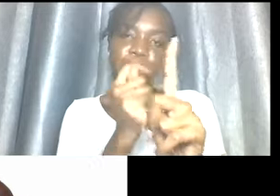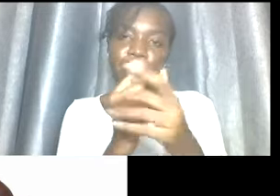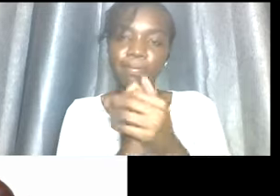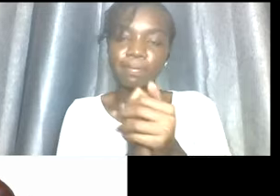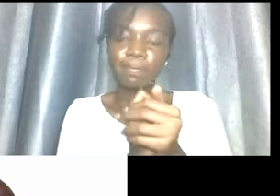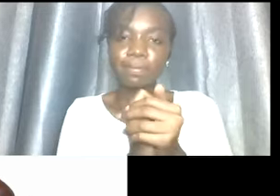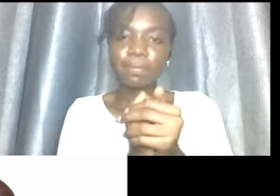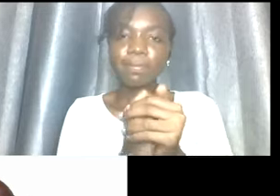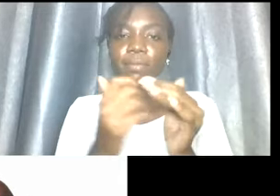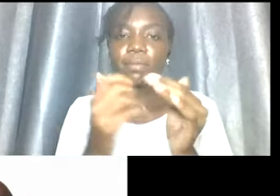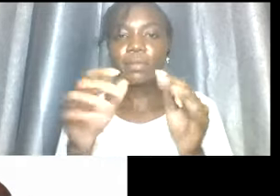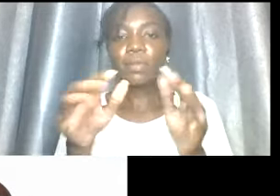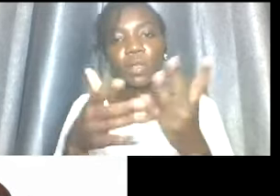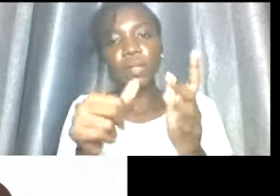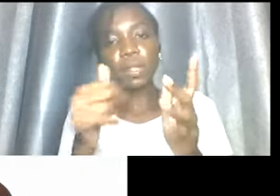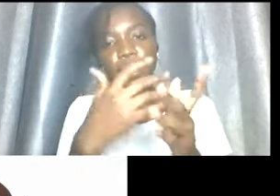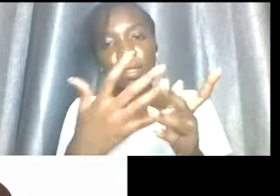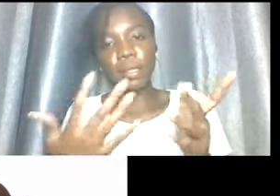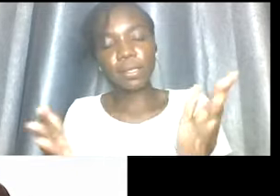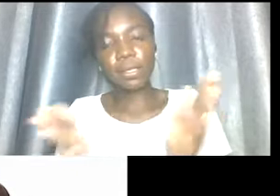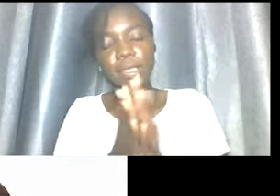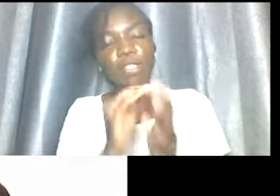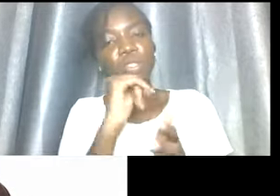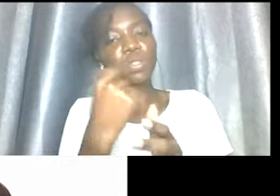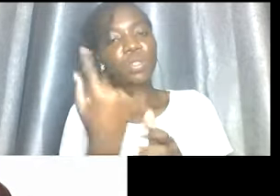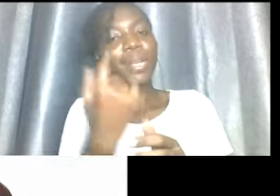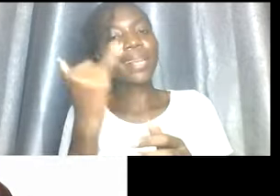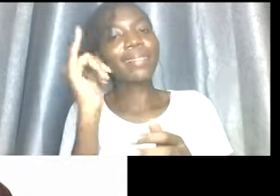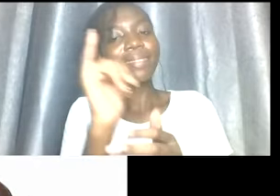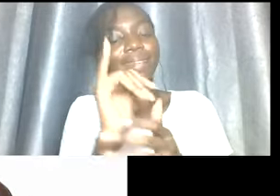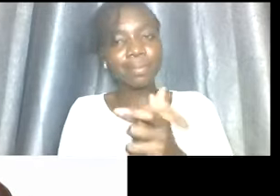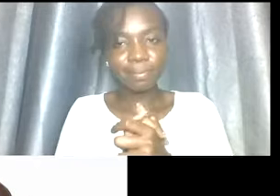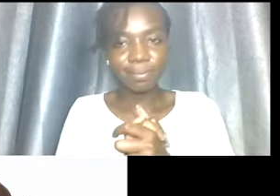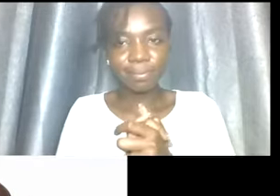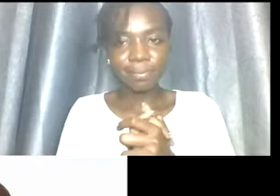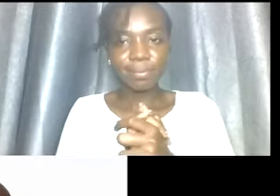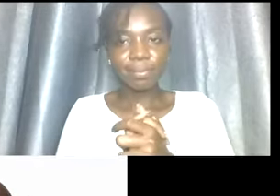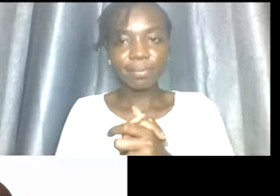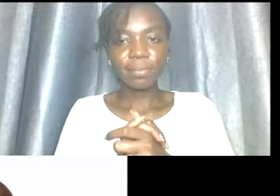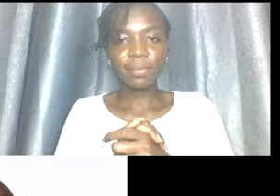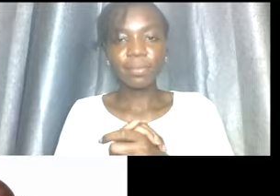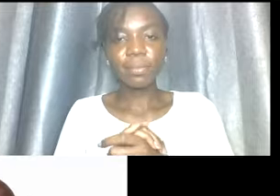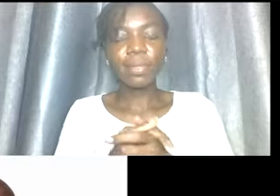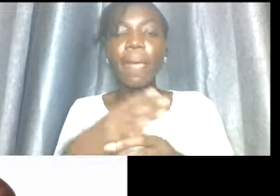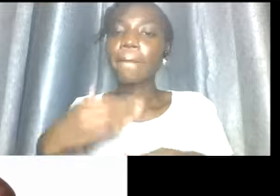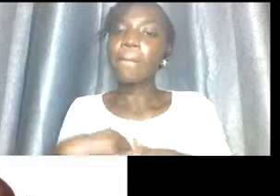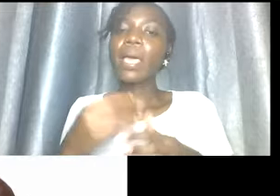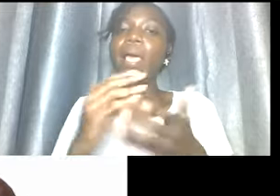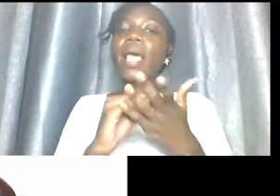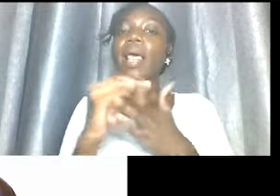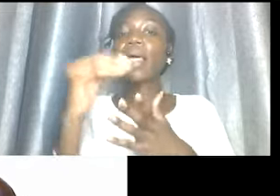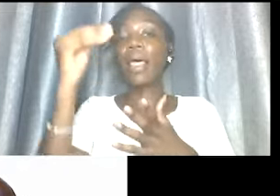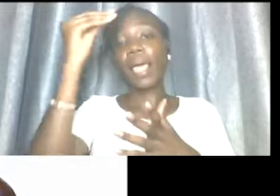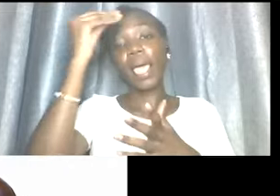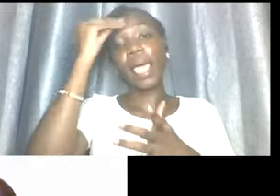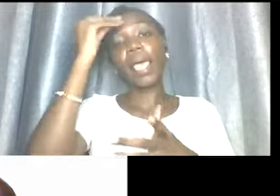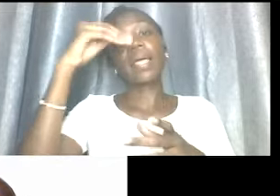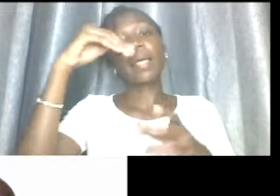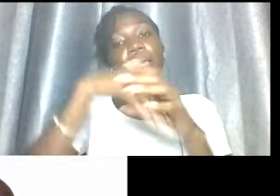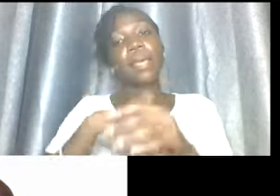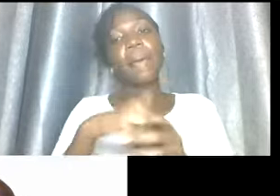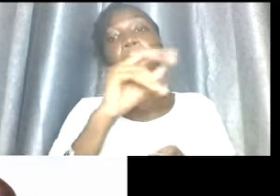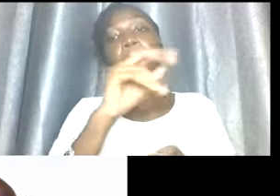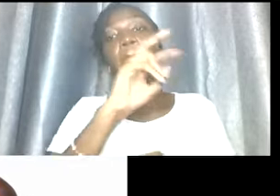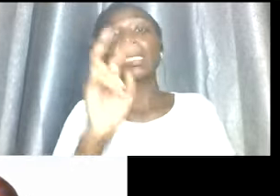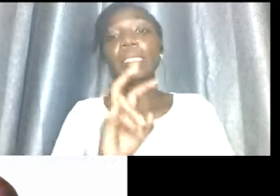However, that is not the only thing that we do. I learned in Domino's Pizza, we had a